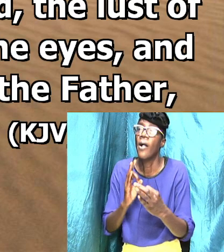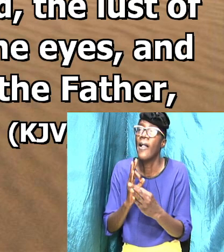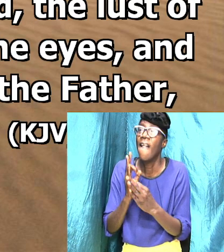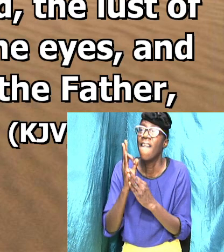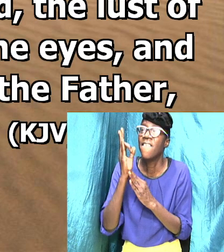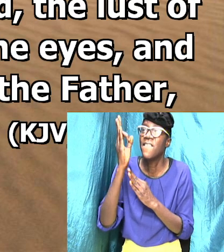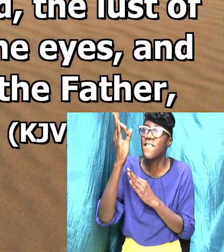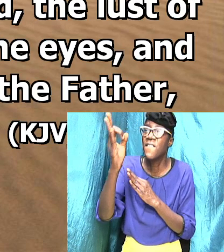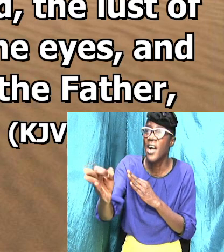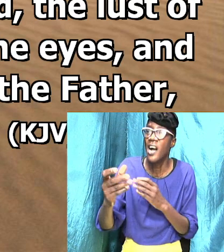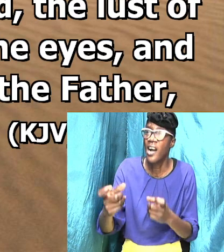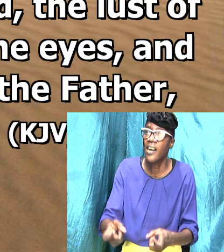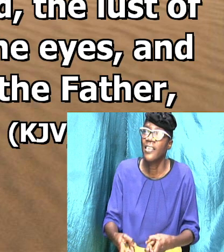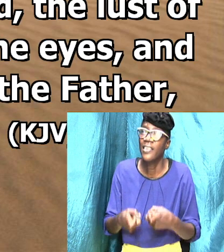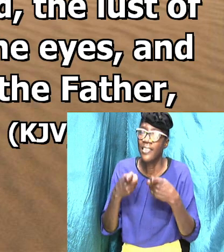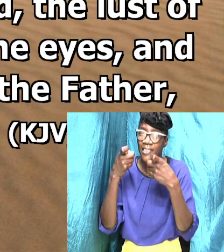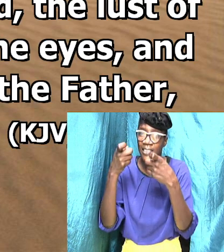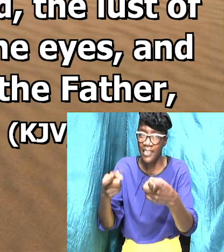we sin,